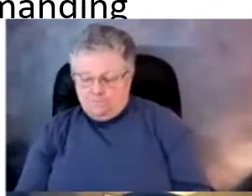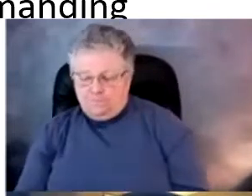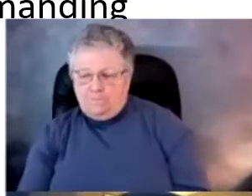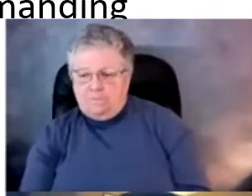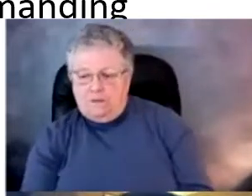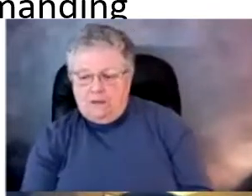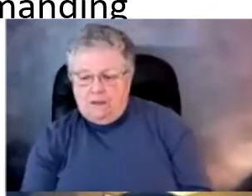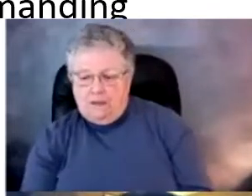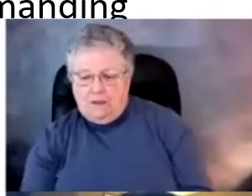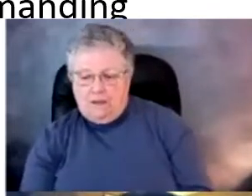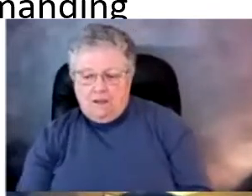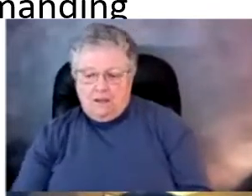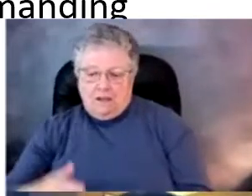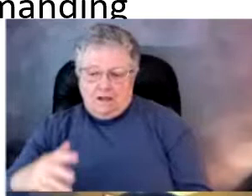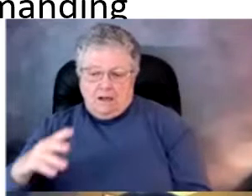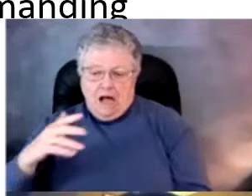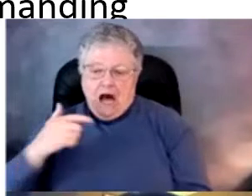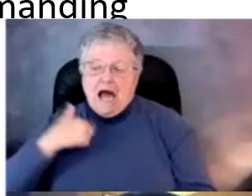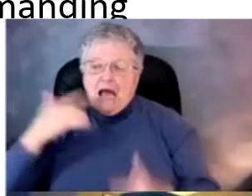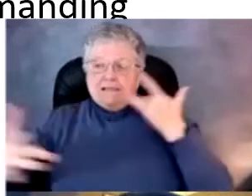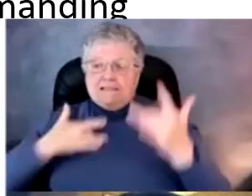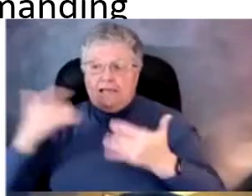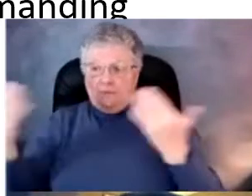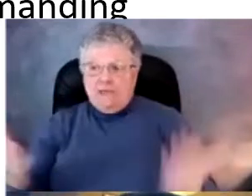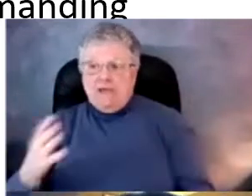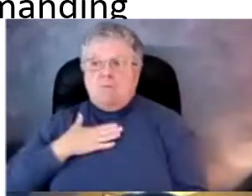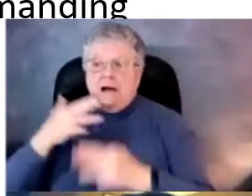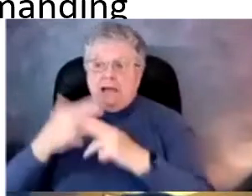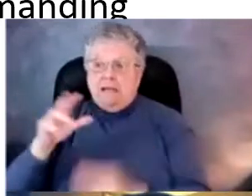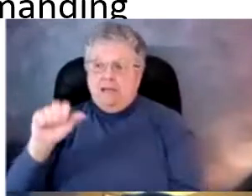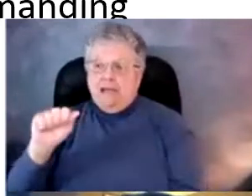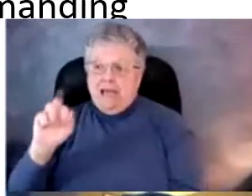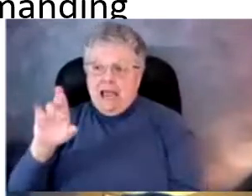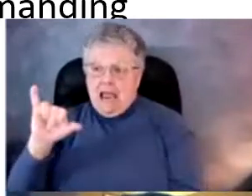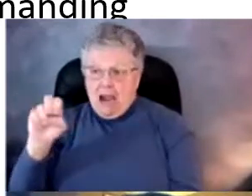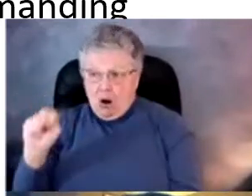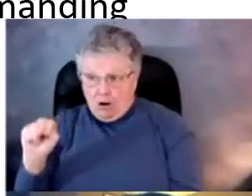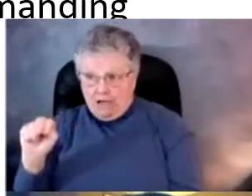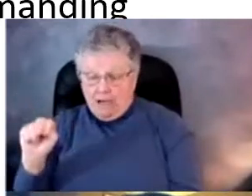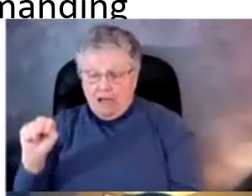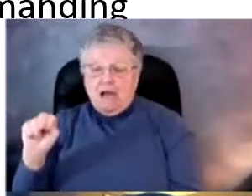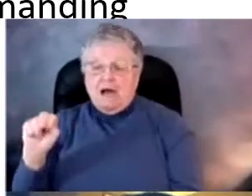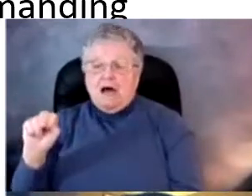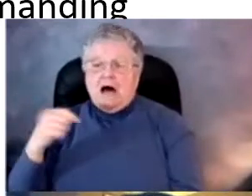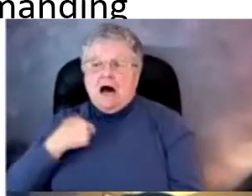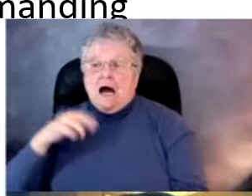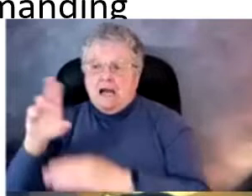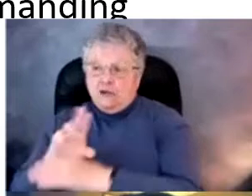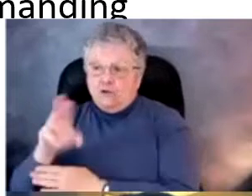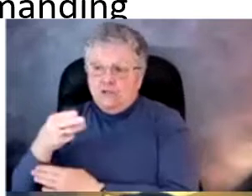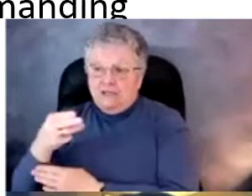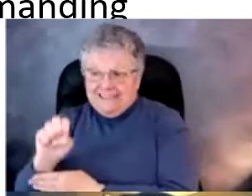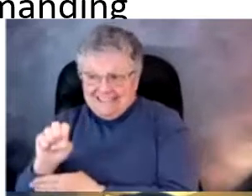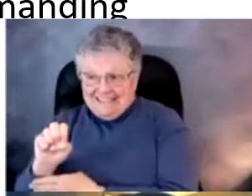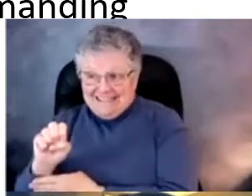Hey, everybody. I'm excited to be here. My name is Arin. I use he, him pronouns. I'm a white male in my 20s.